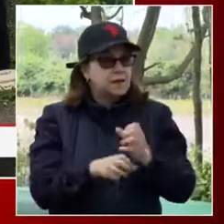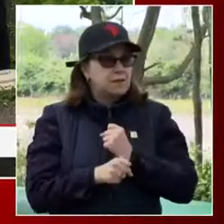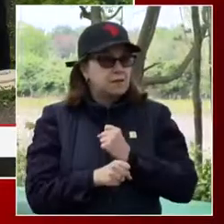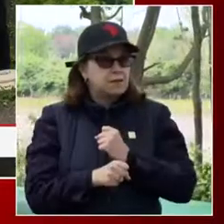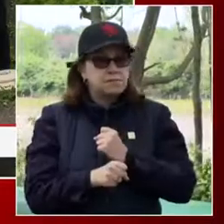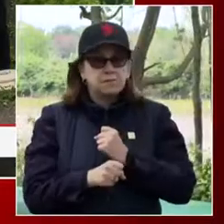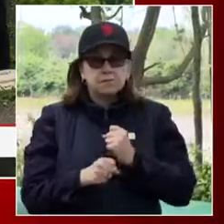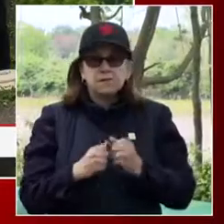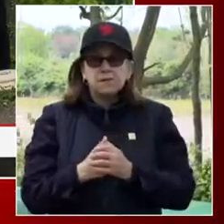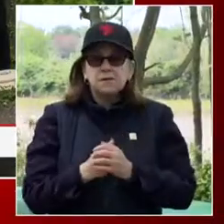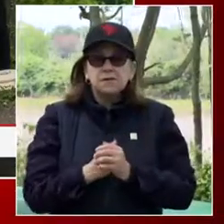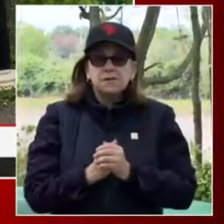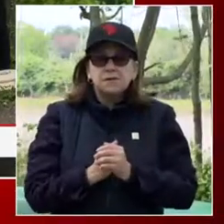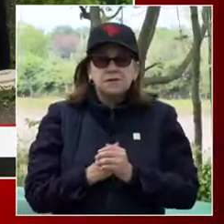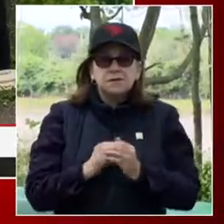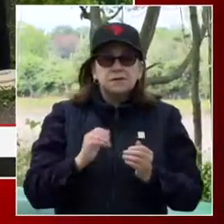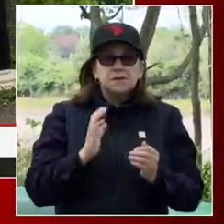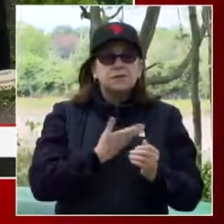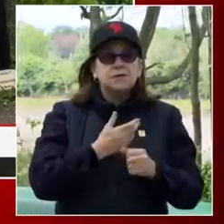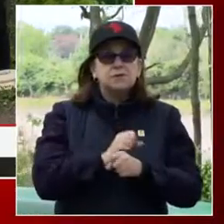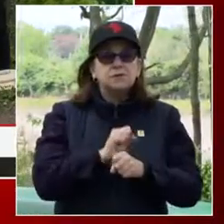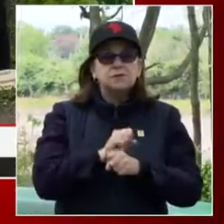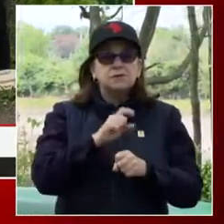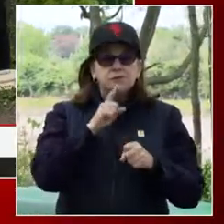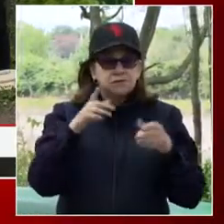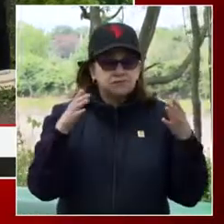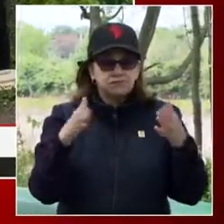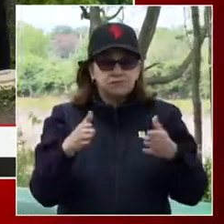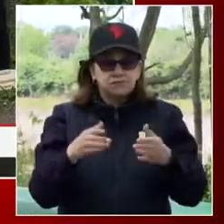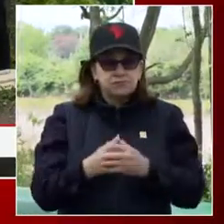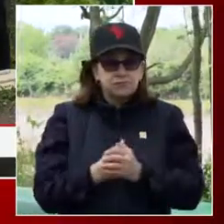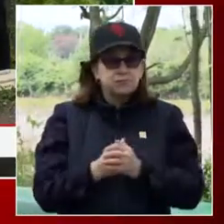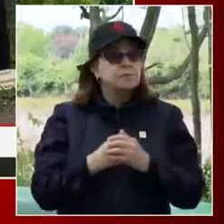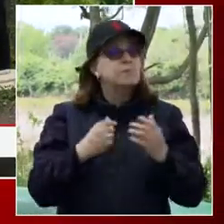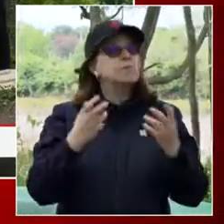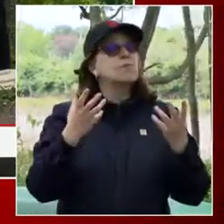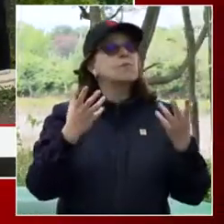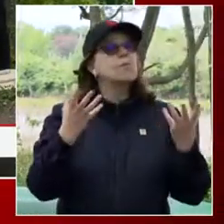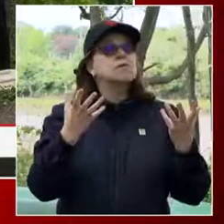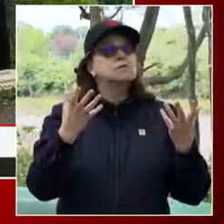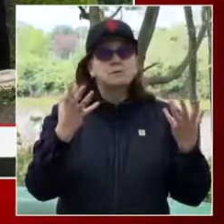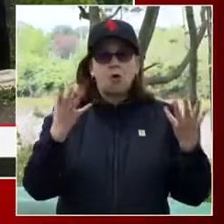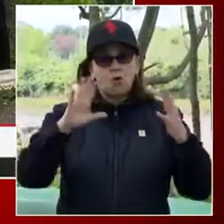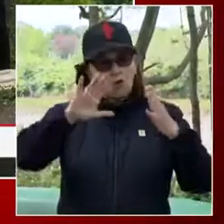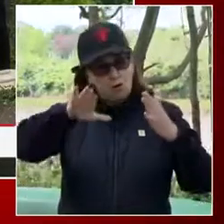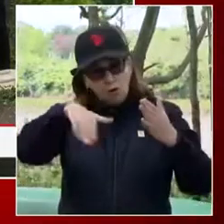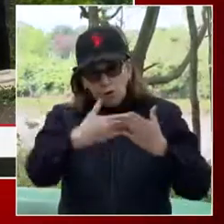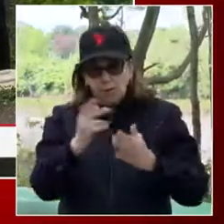so now our work is to make sure that people who are waiting